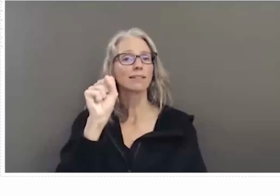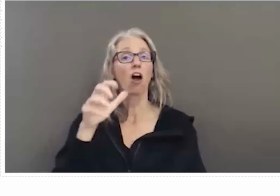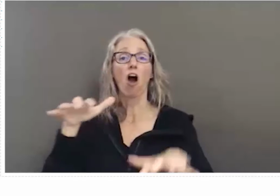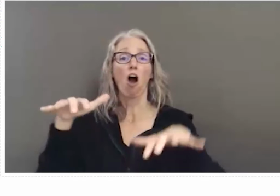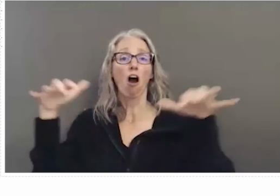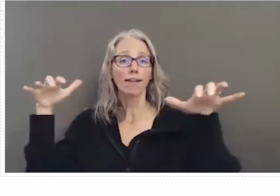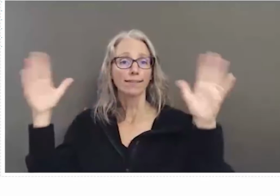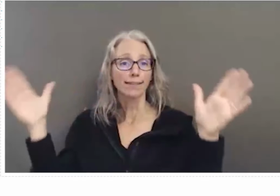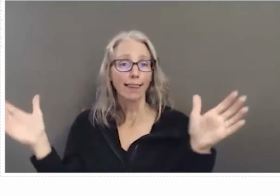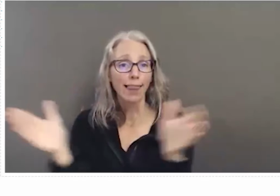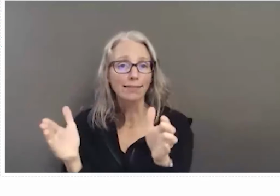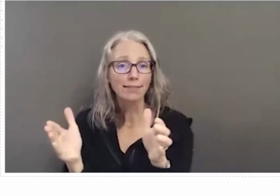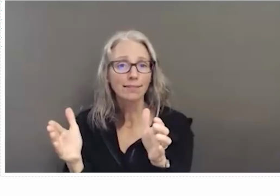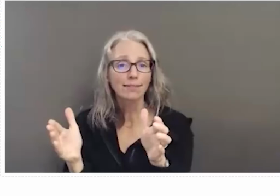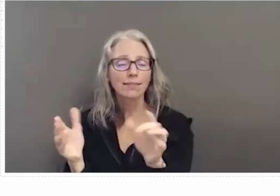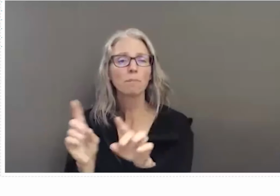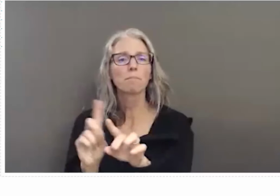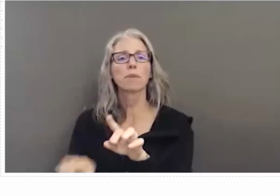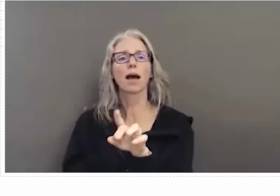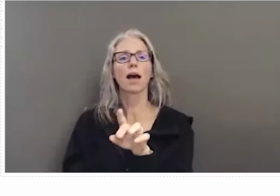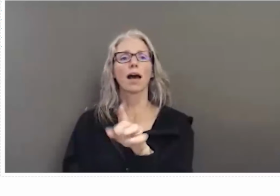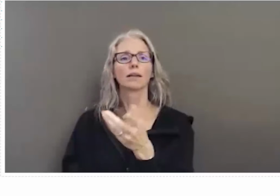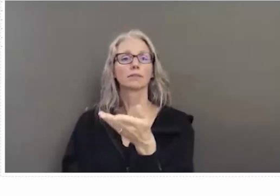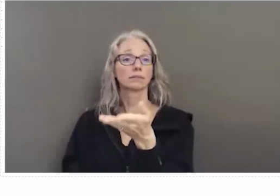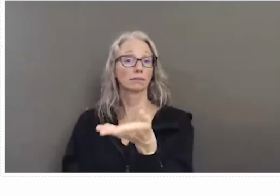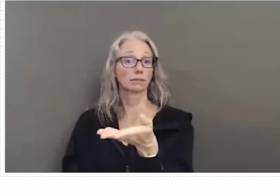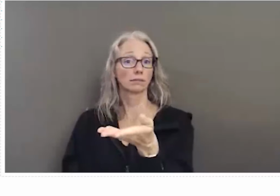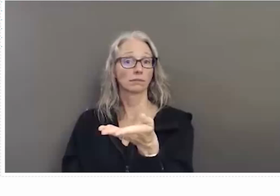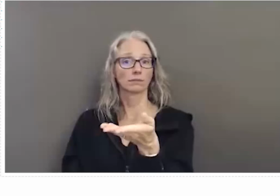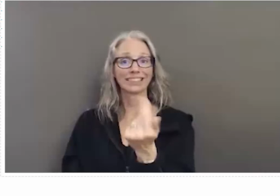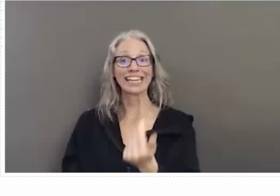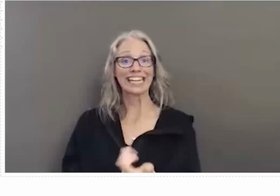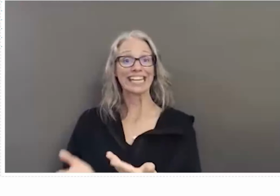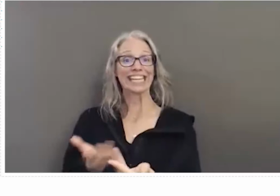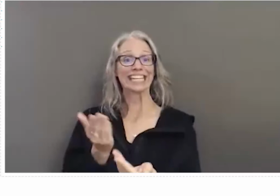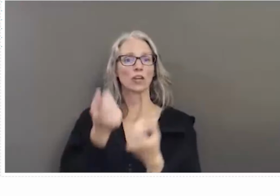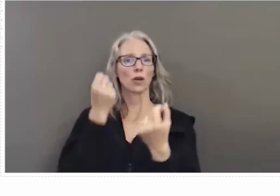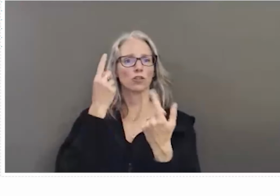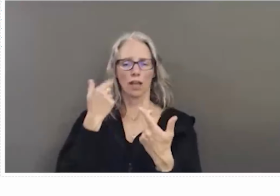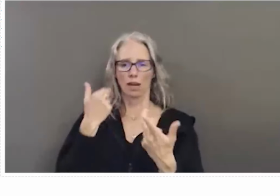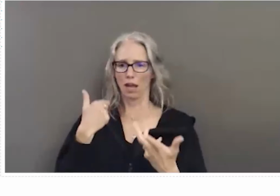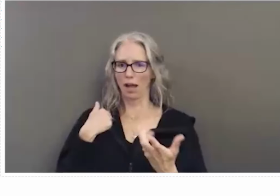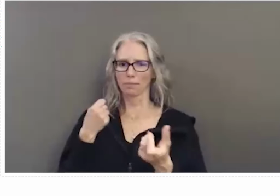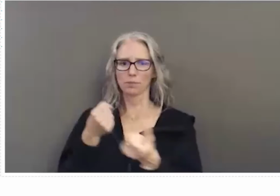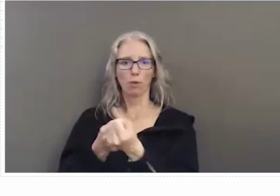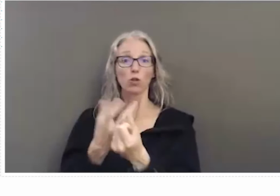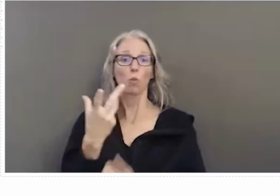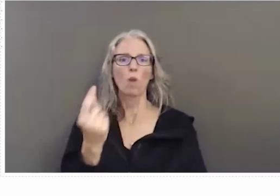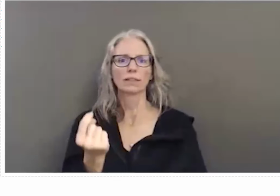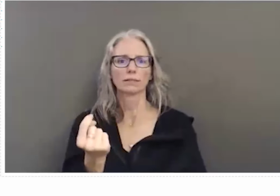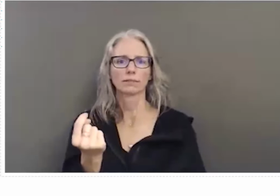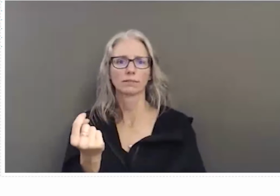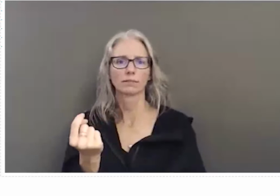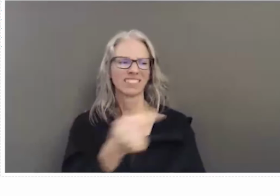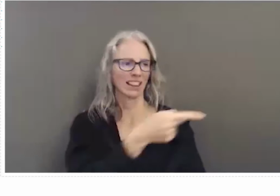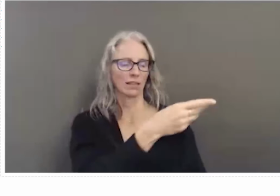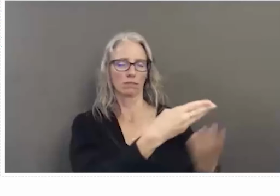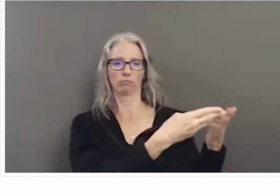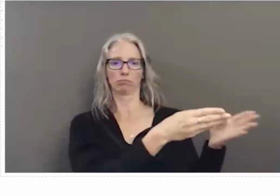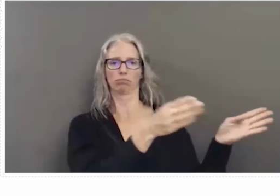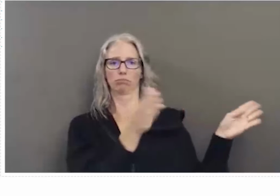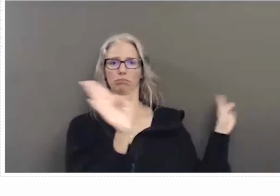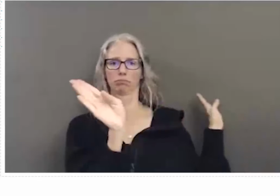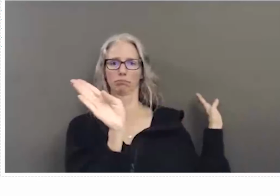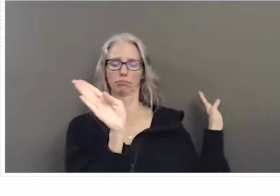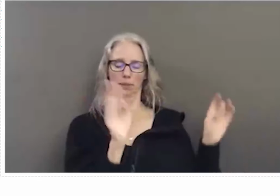defined, more easy to understand what you are purchasing. So it goes also along with another trend that we've